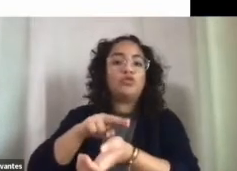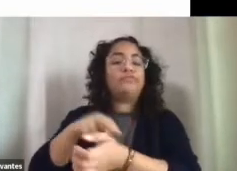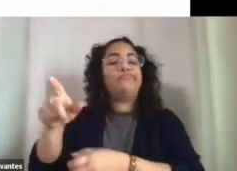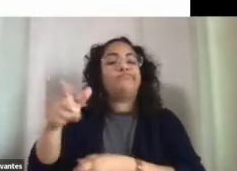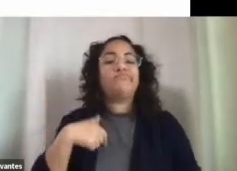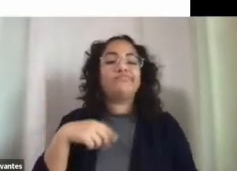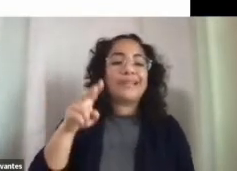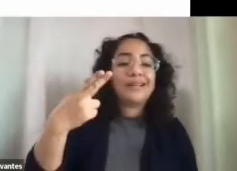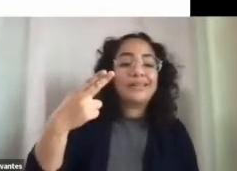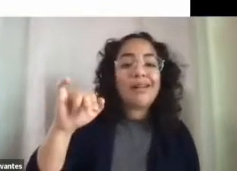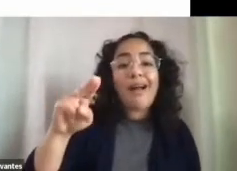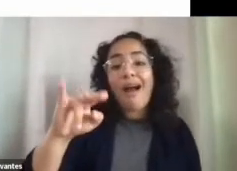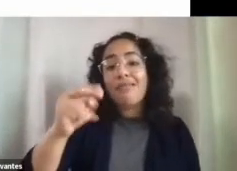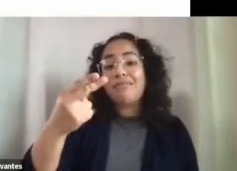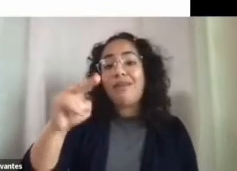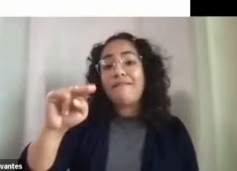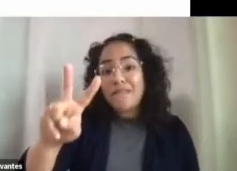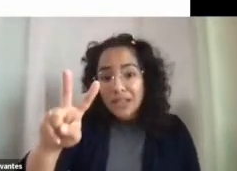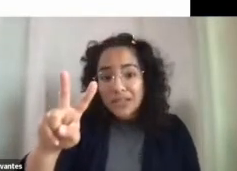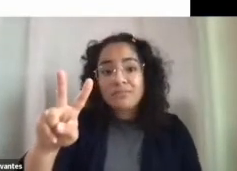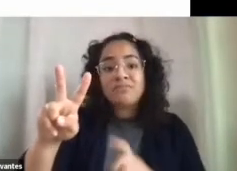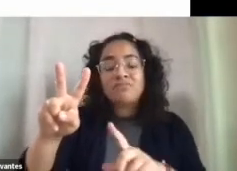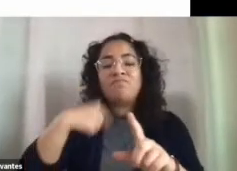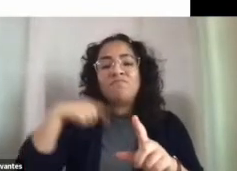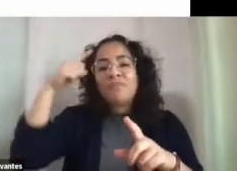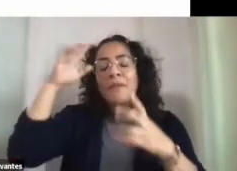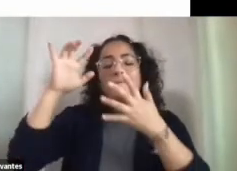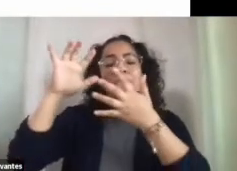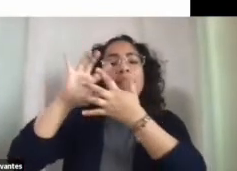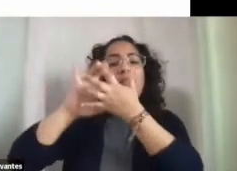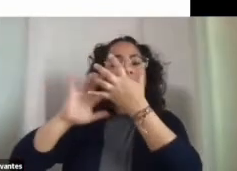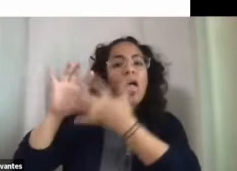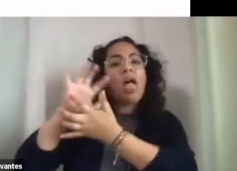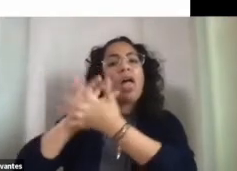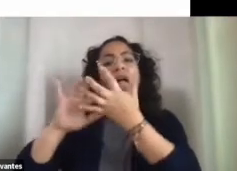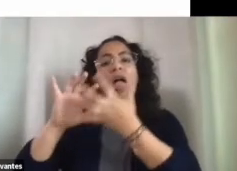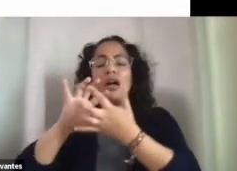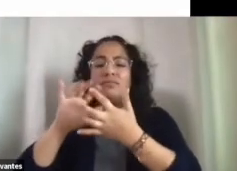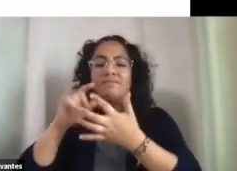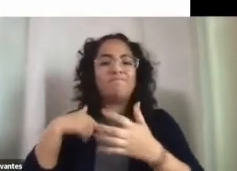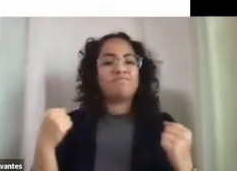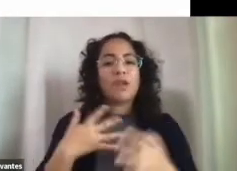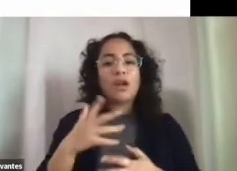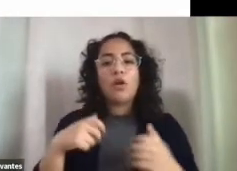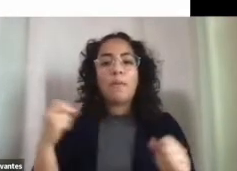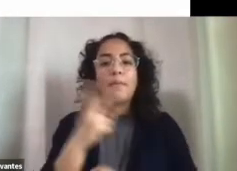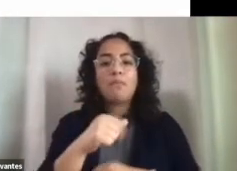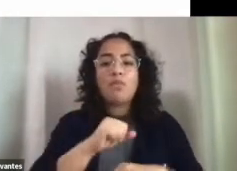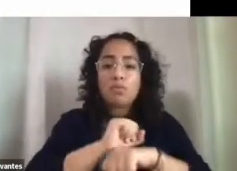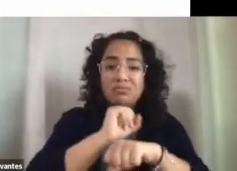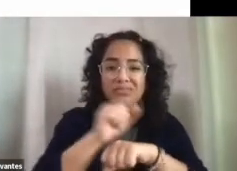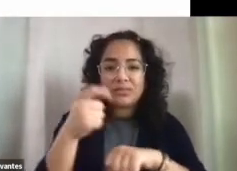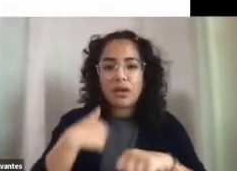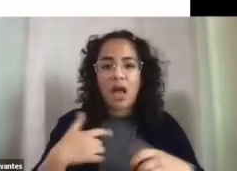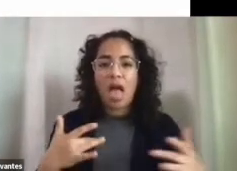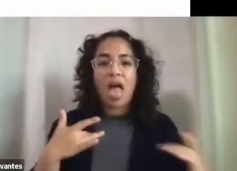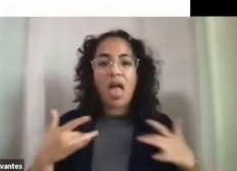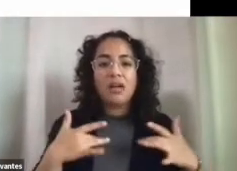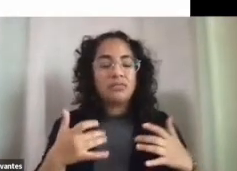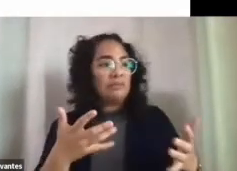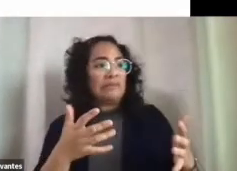really severe brain fog. He was afraid to return to work because he was so worried about making a medical